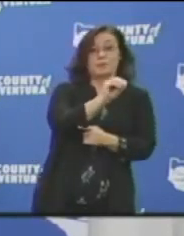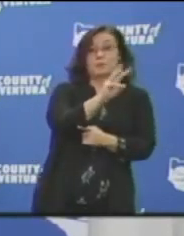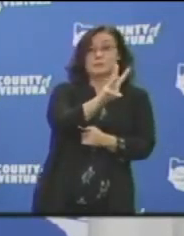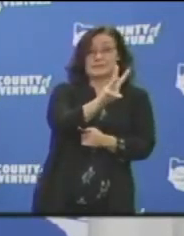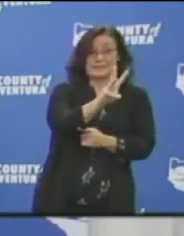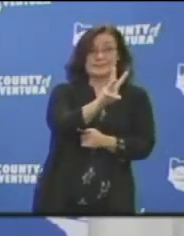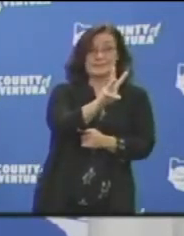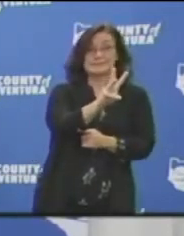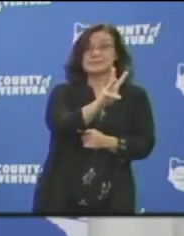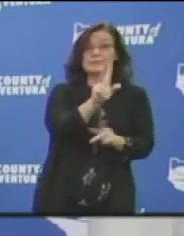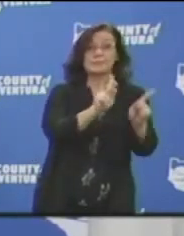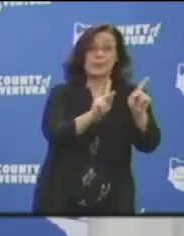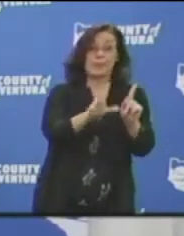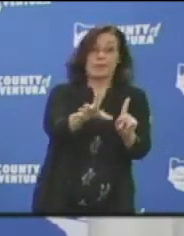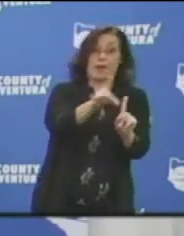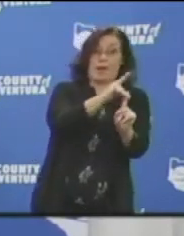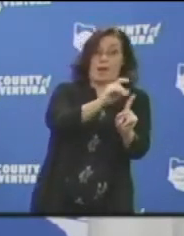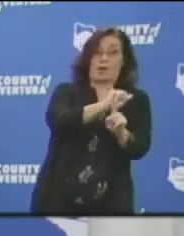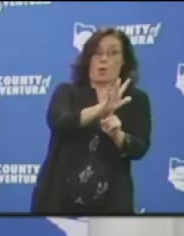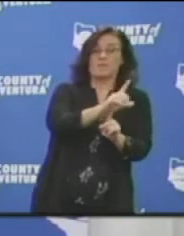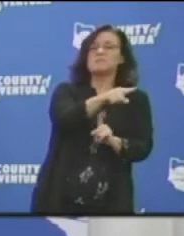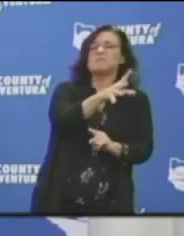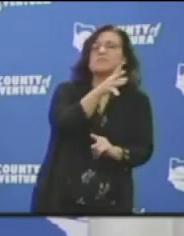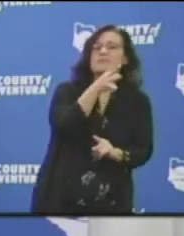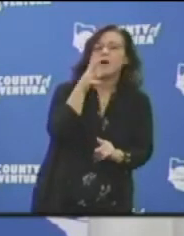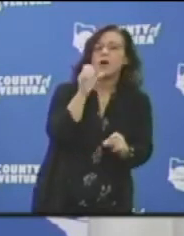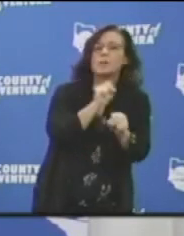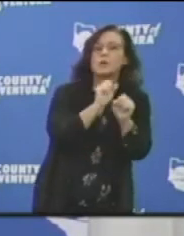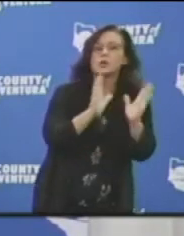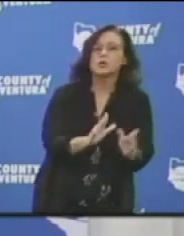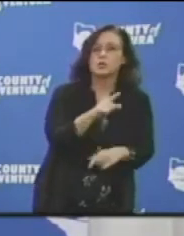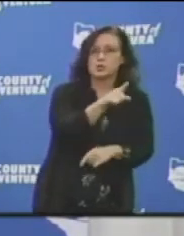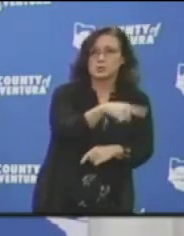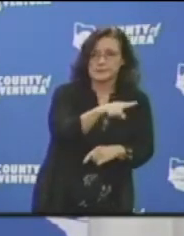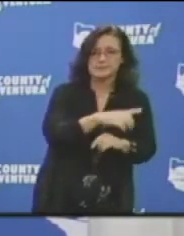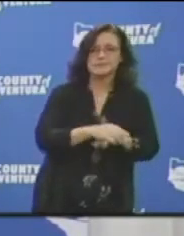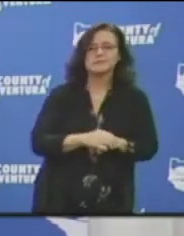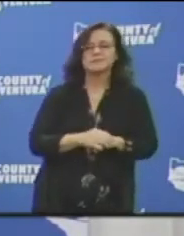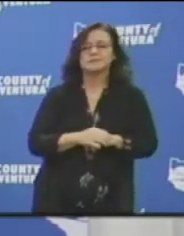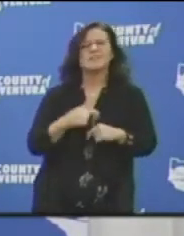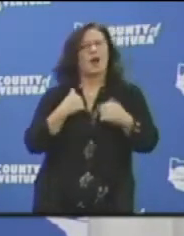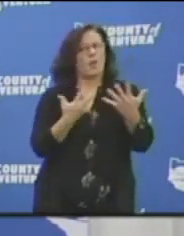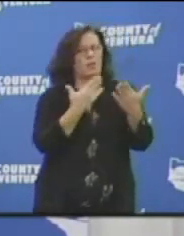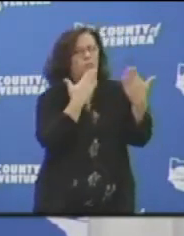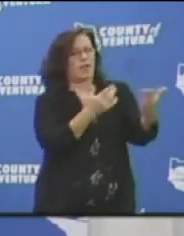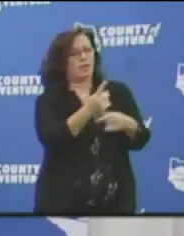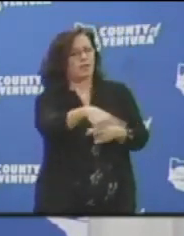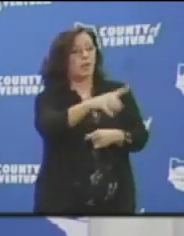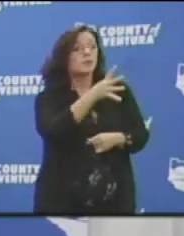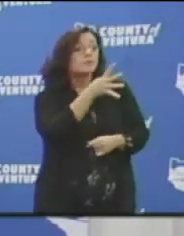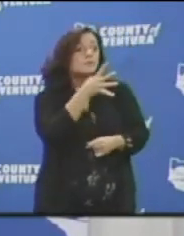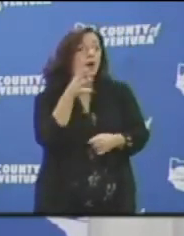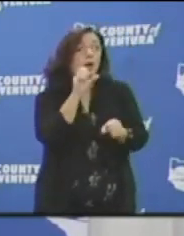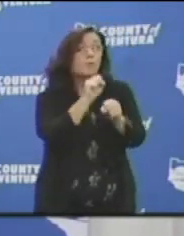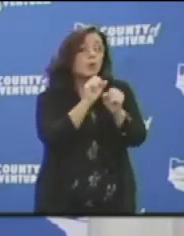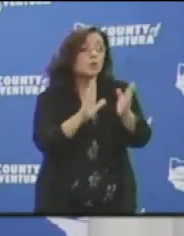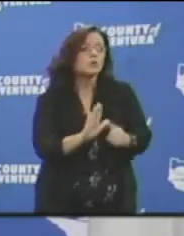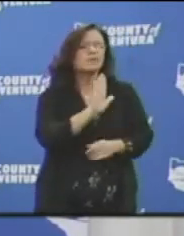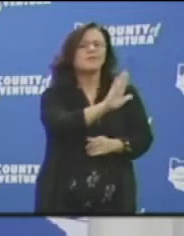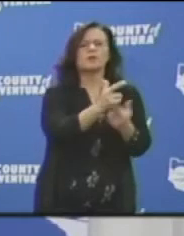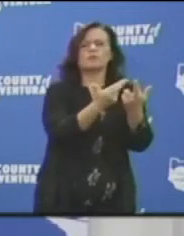contract COVID. And I'm also really thankful for our Farm Workers Resources